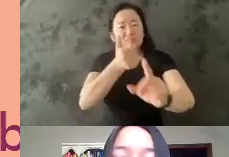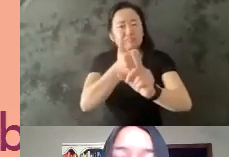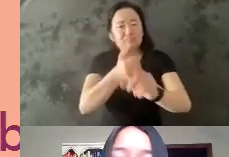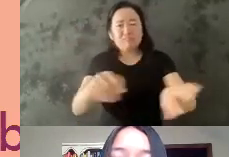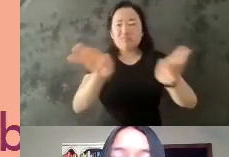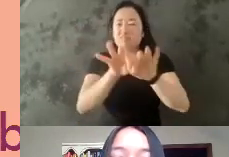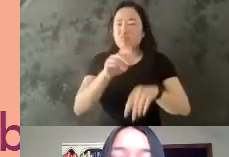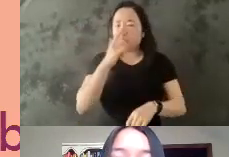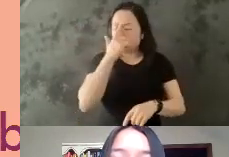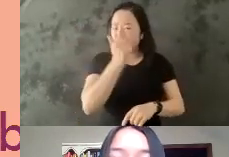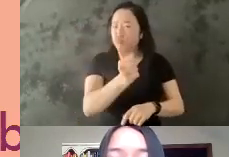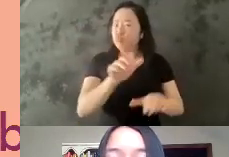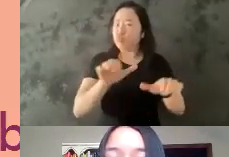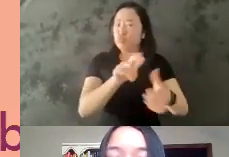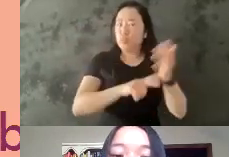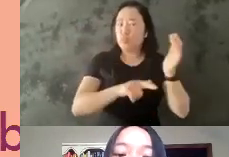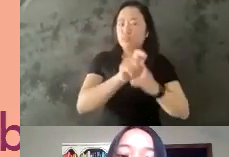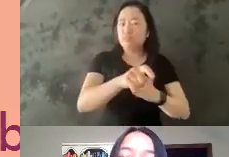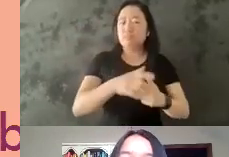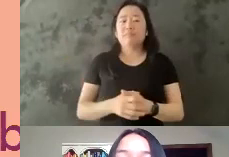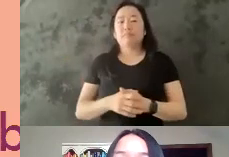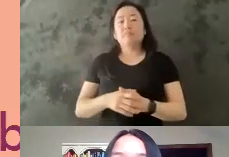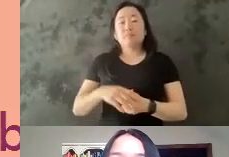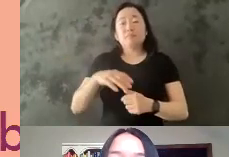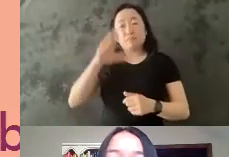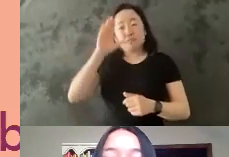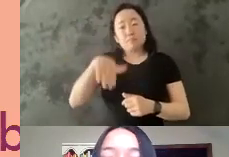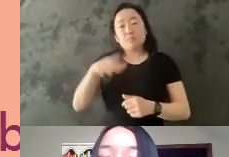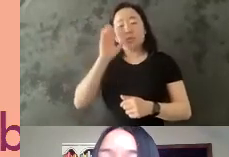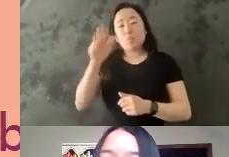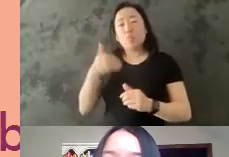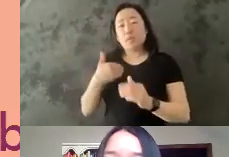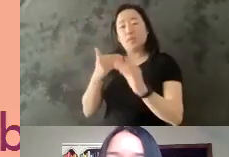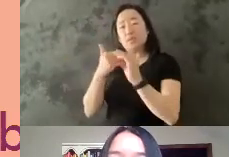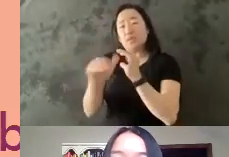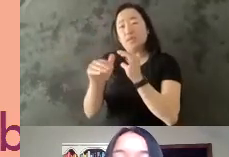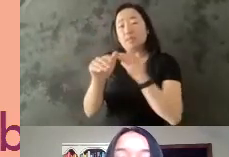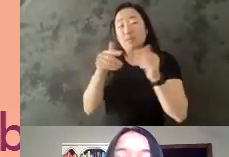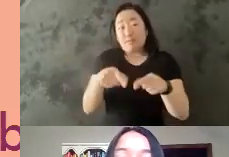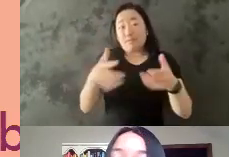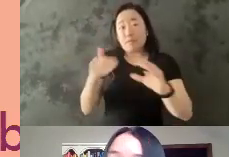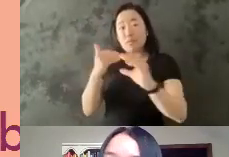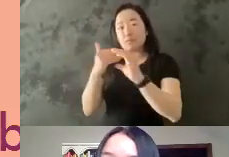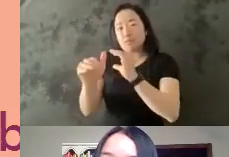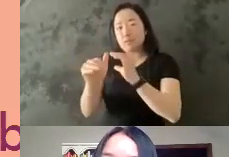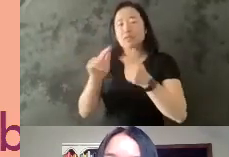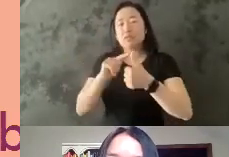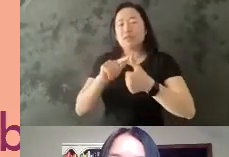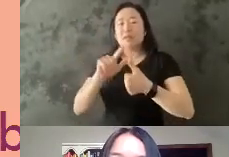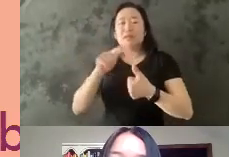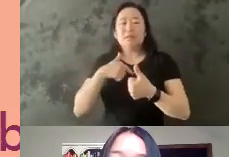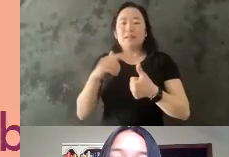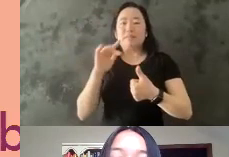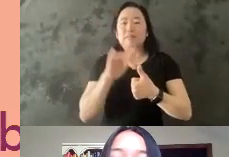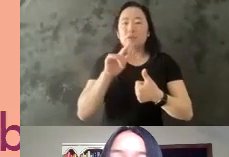we will be sending out a follow-up email with a link to the recording of the webinar, a PDF of the